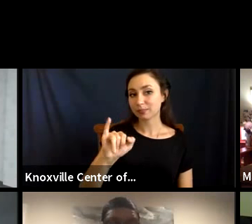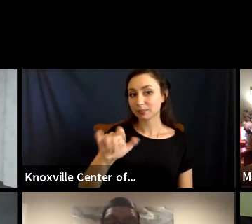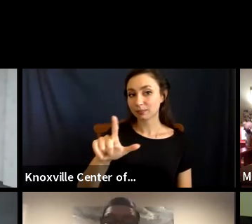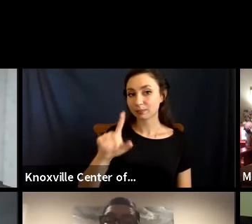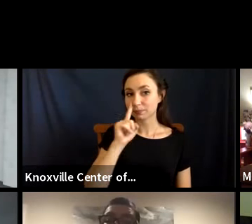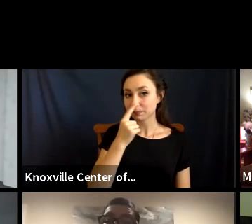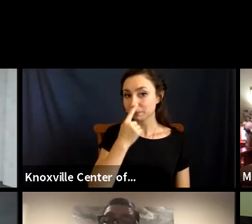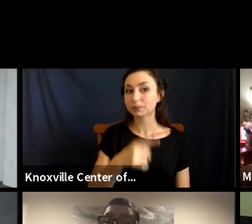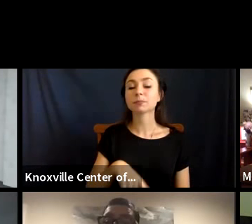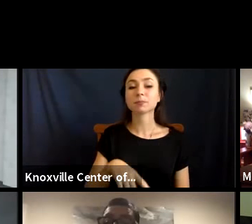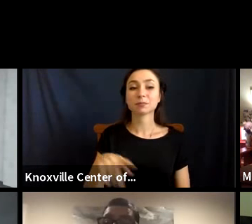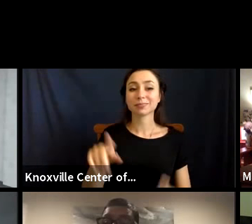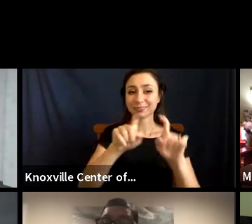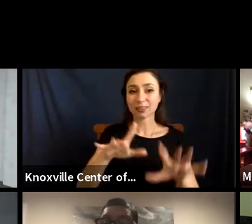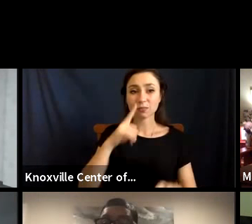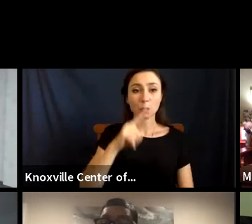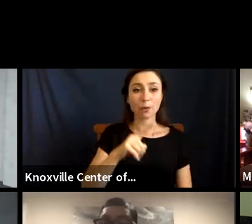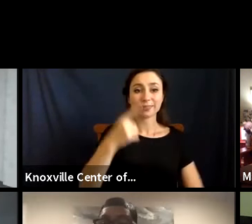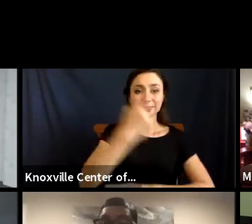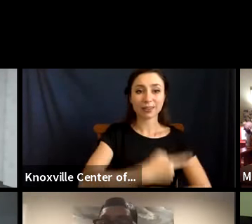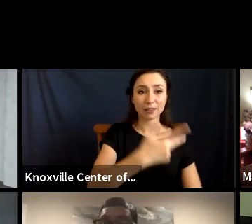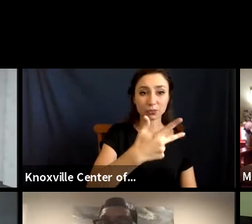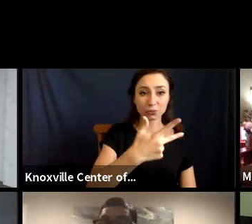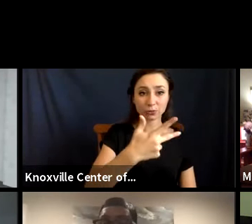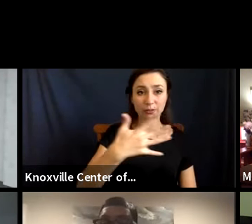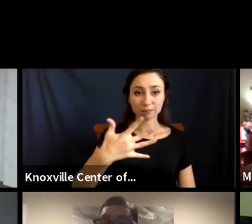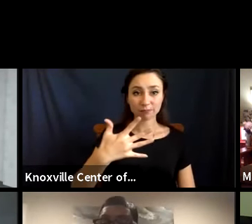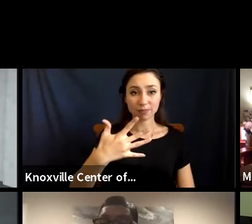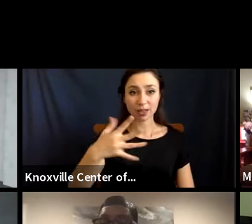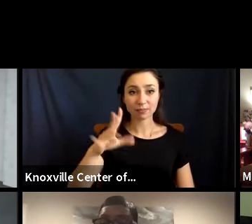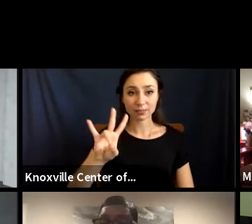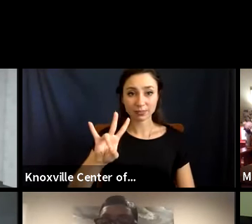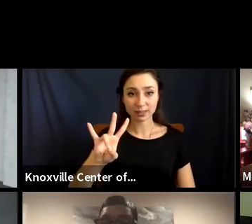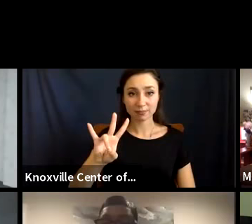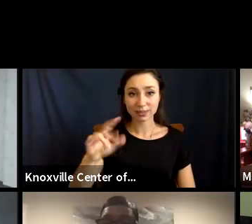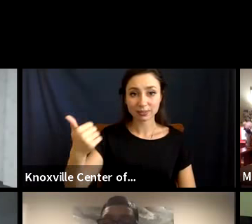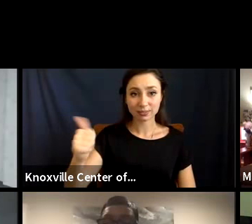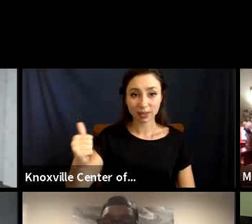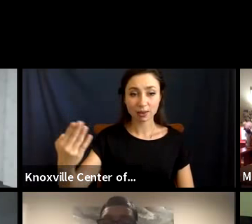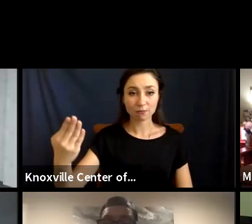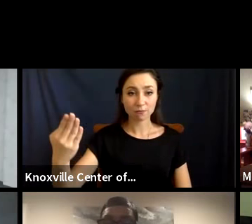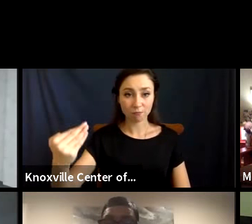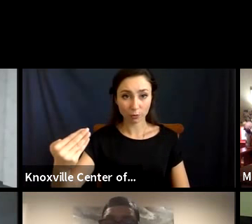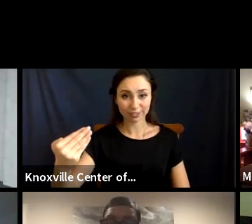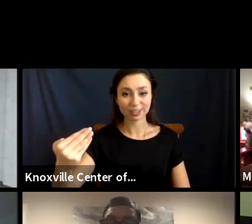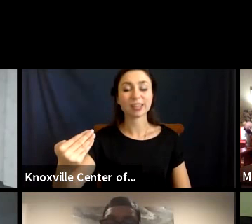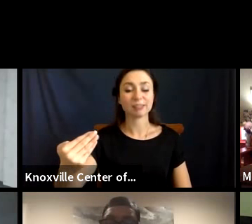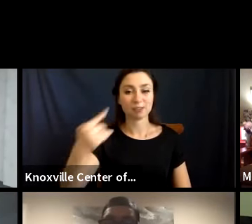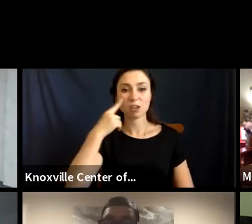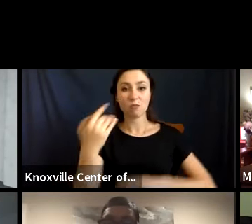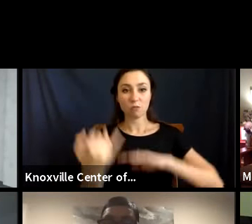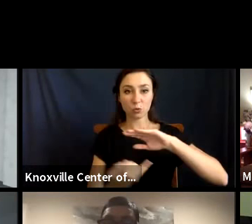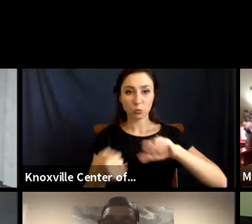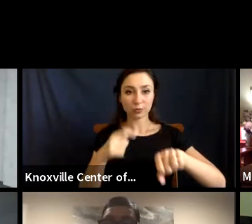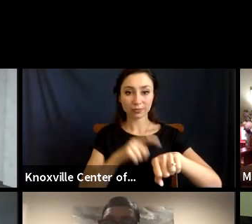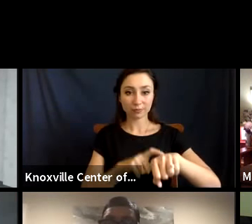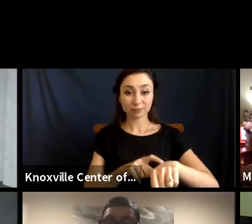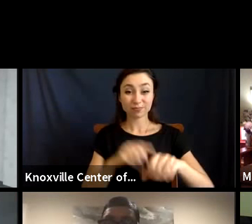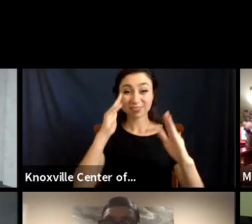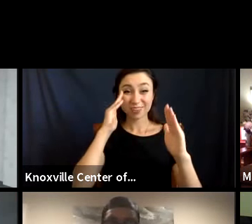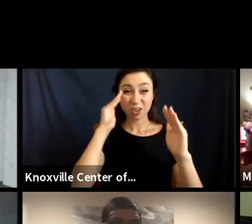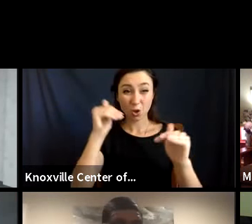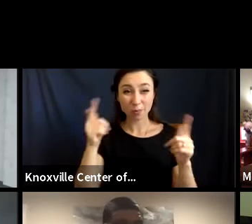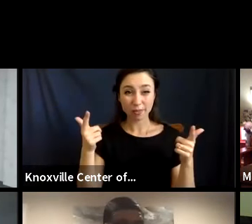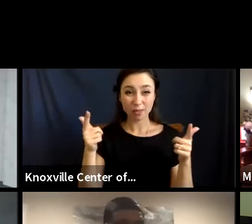5, 7, 10, and 14 of their quarantine period. The hope is to better narrow